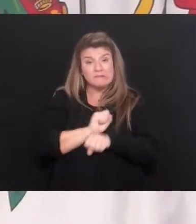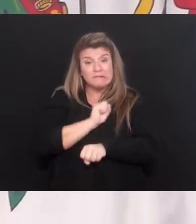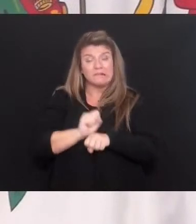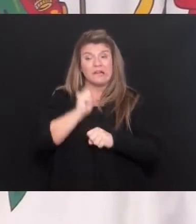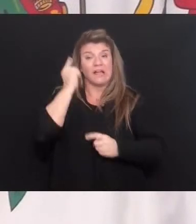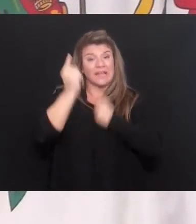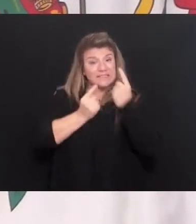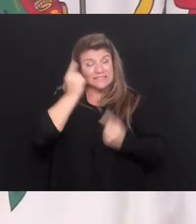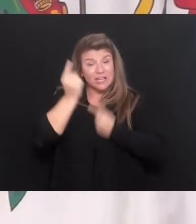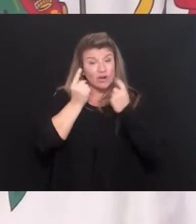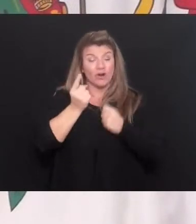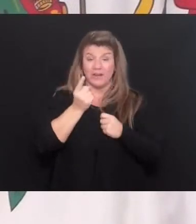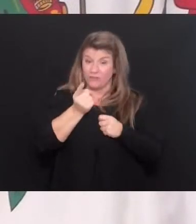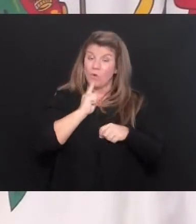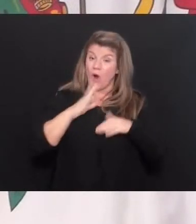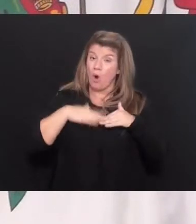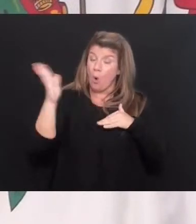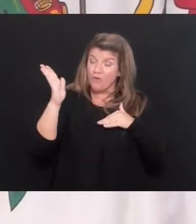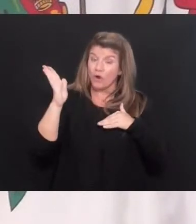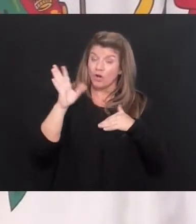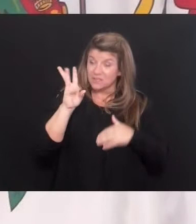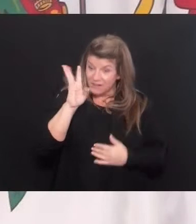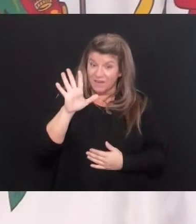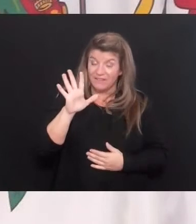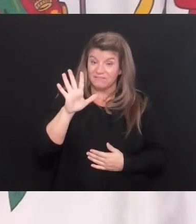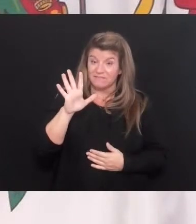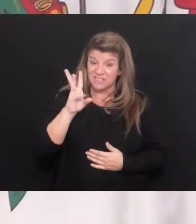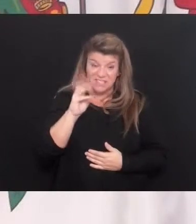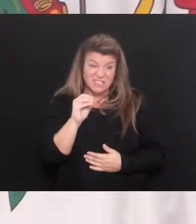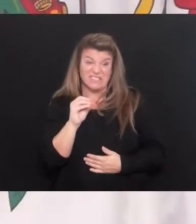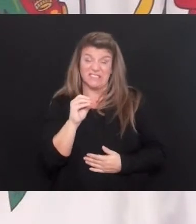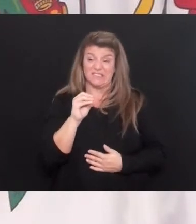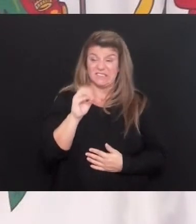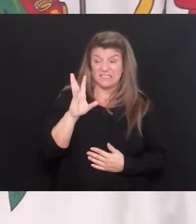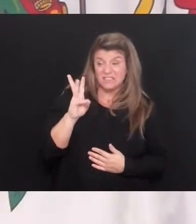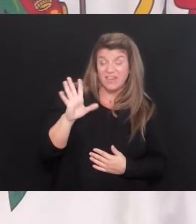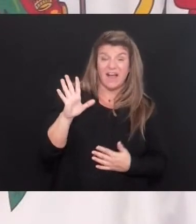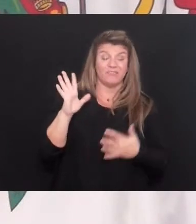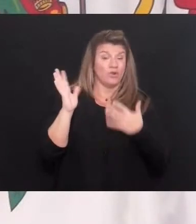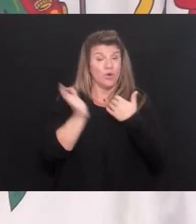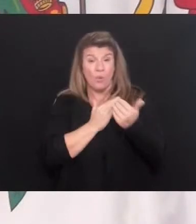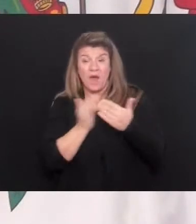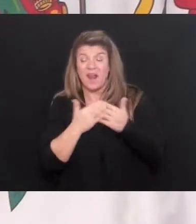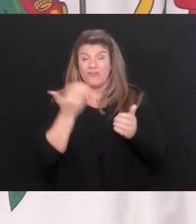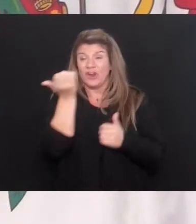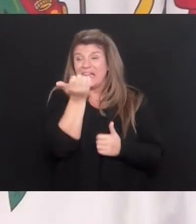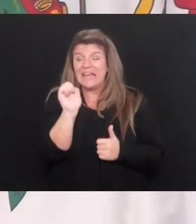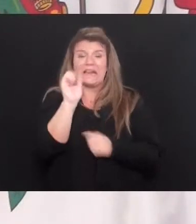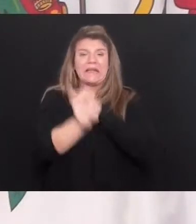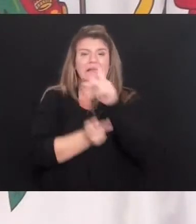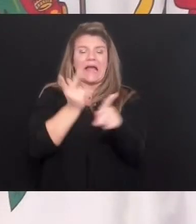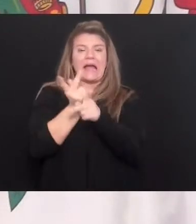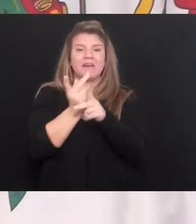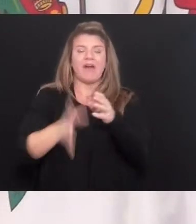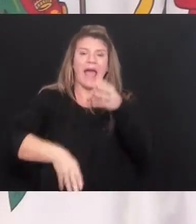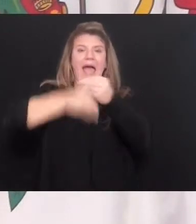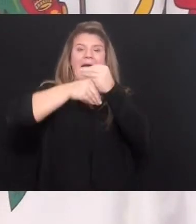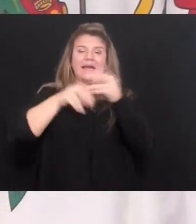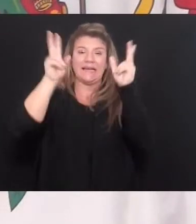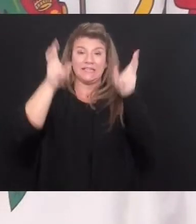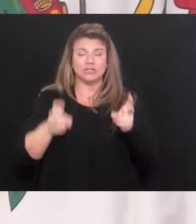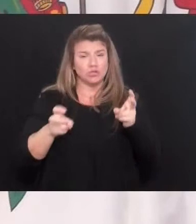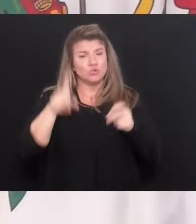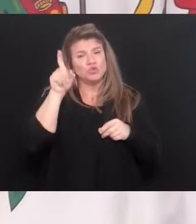seriously, especially if you're over the age of 60 or whatever, or have any complications whatsoever, really consider